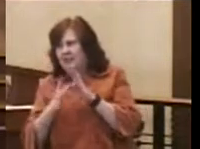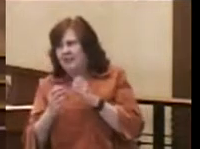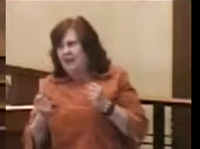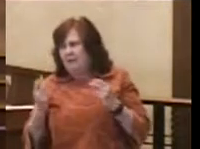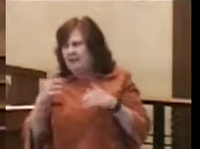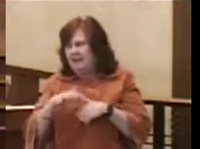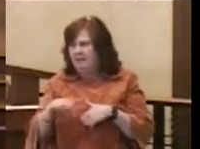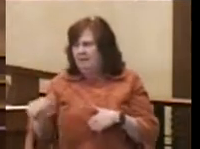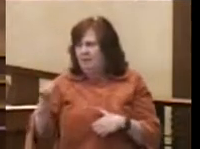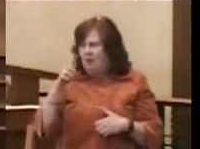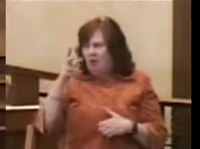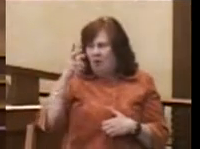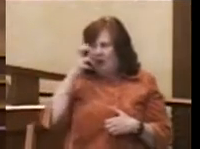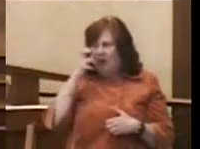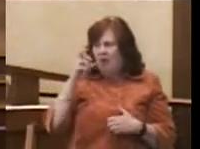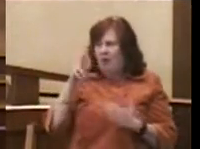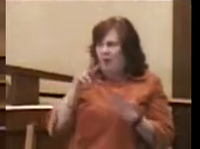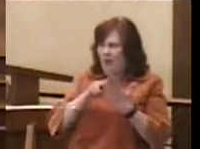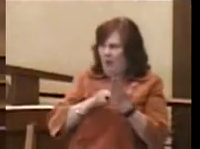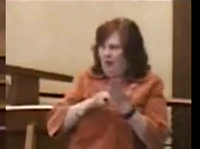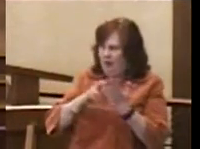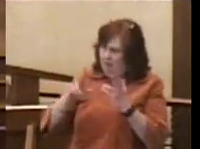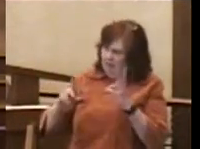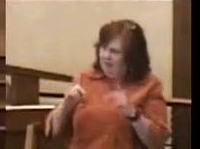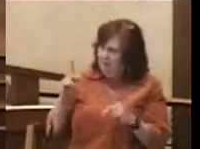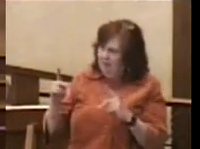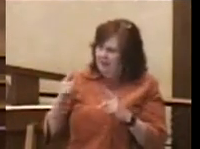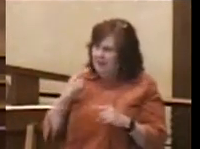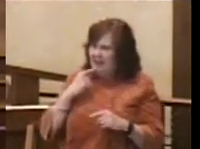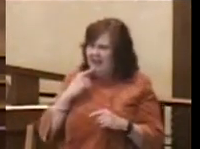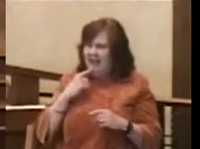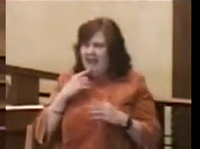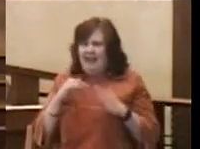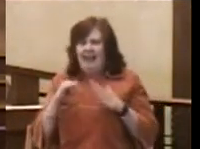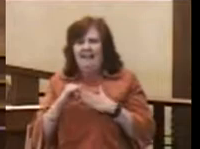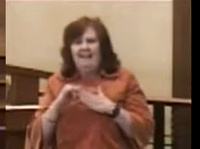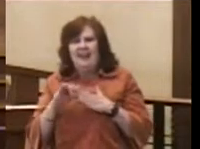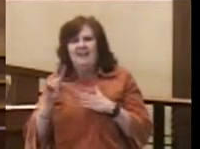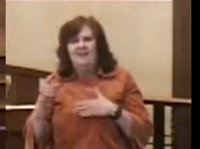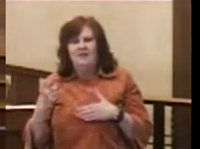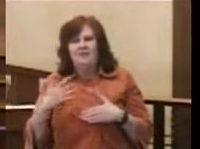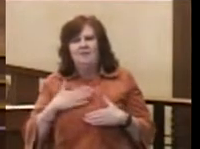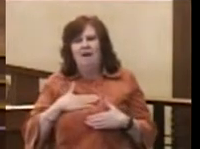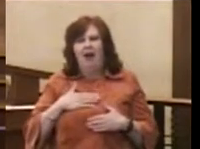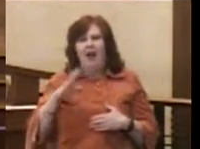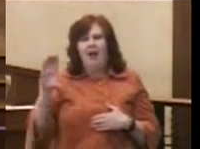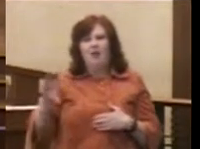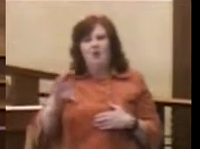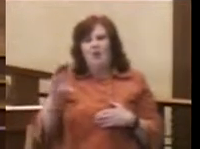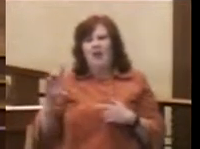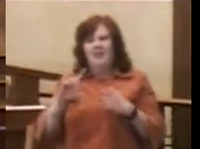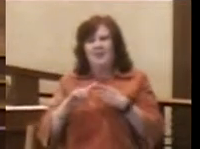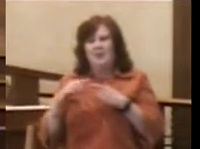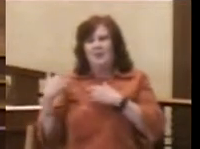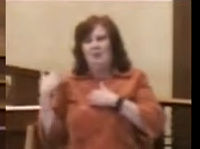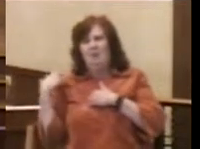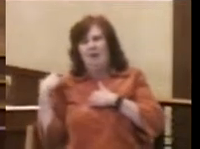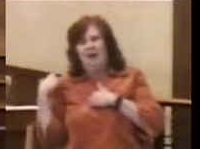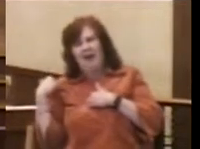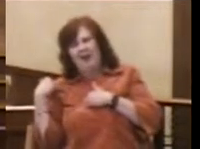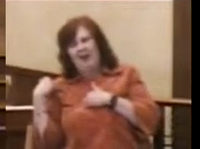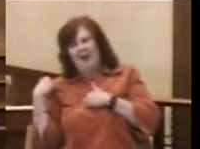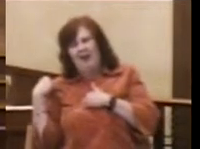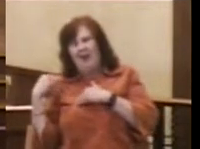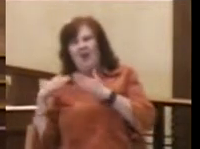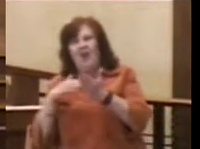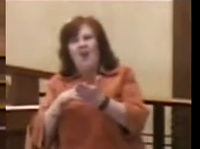have you heard or perhaps read people have said, "Oh, that's just my cross to bear." And it is often